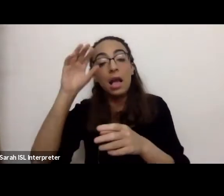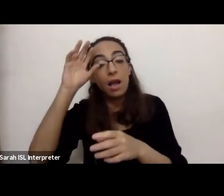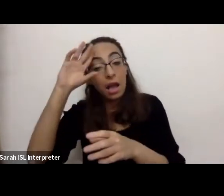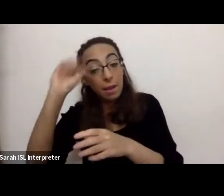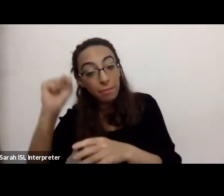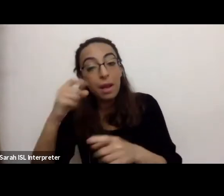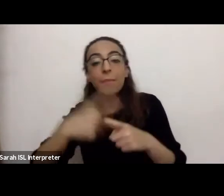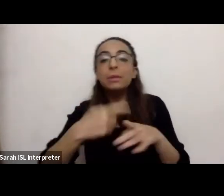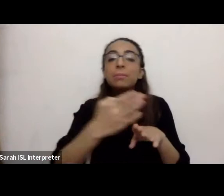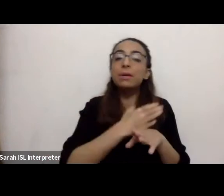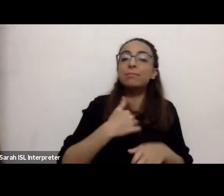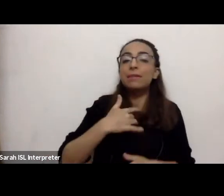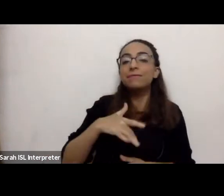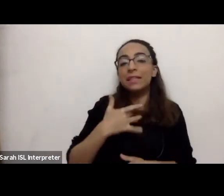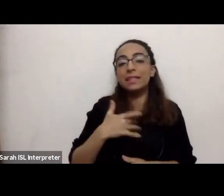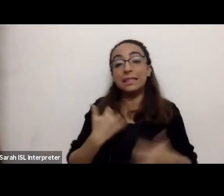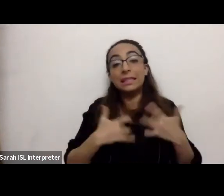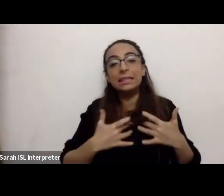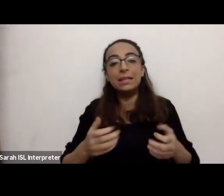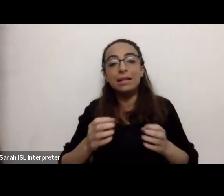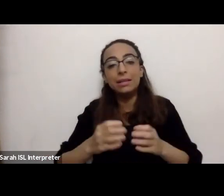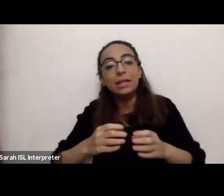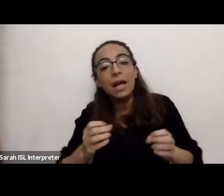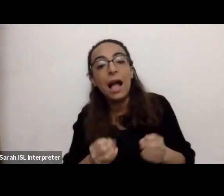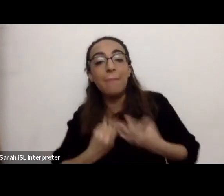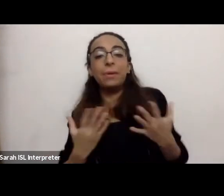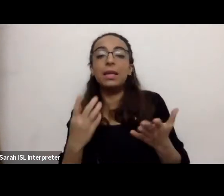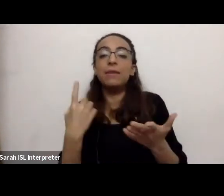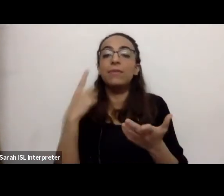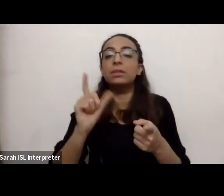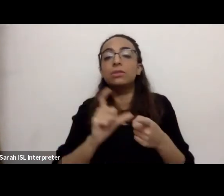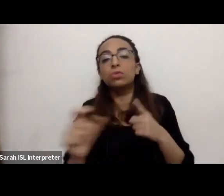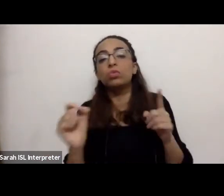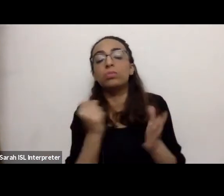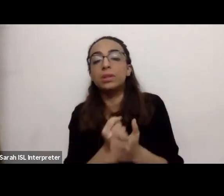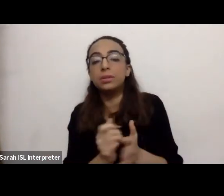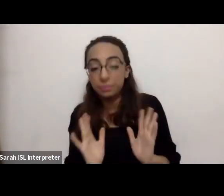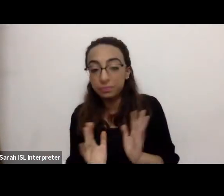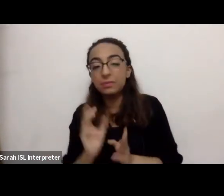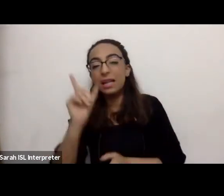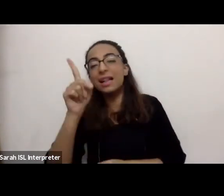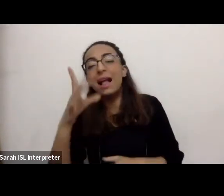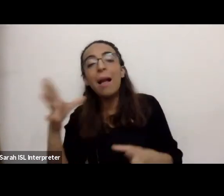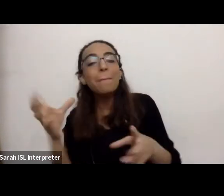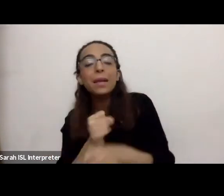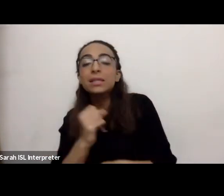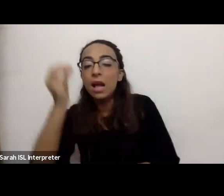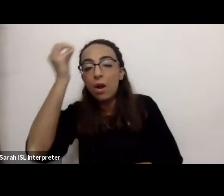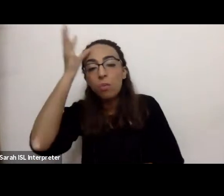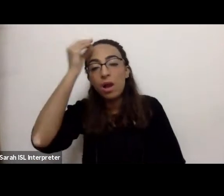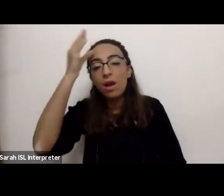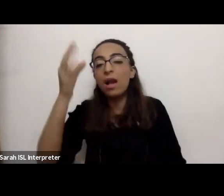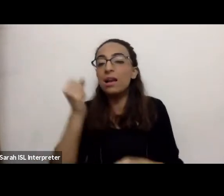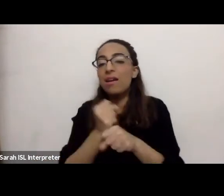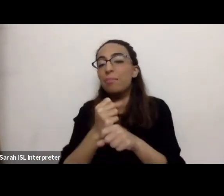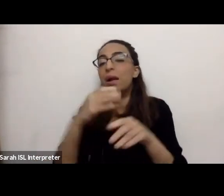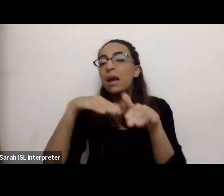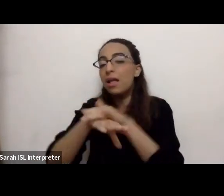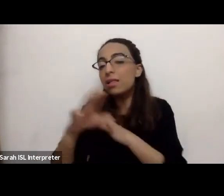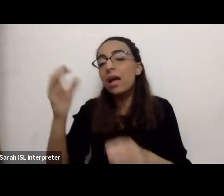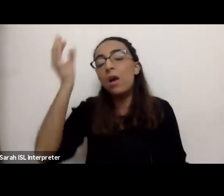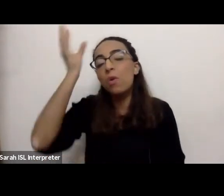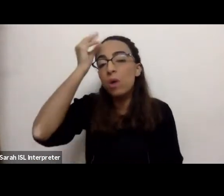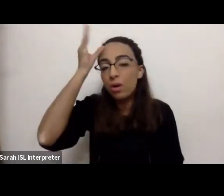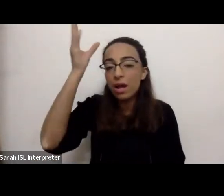spirit of it. One reason is the lack of awareness of its provisions within the government as well, and also